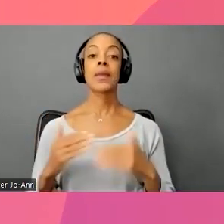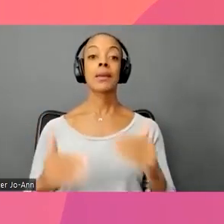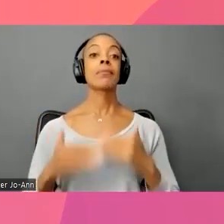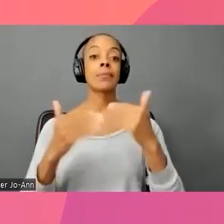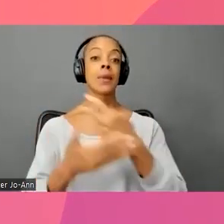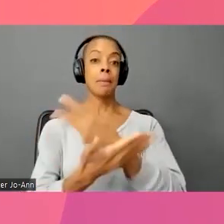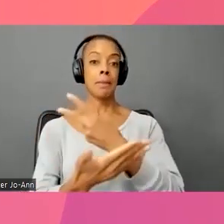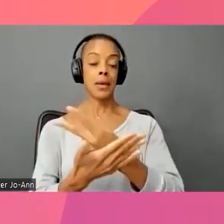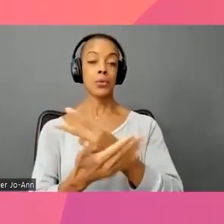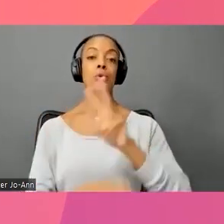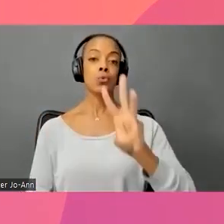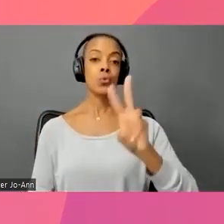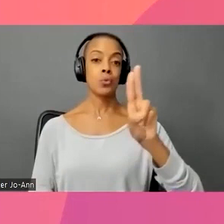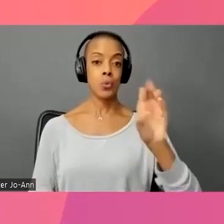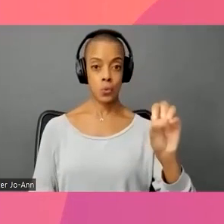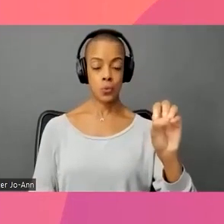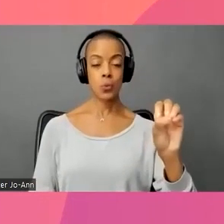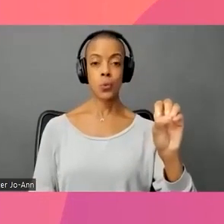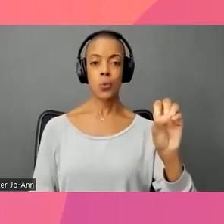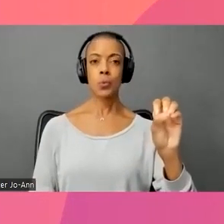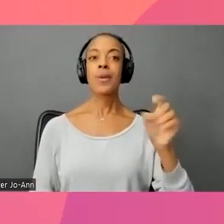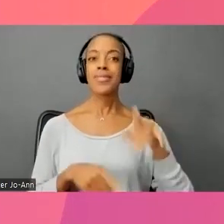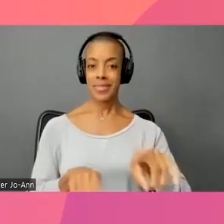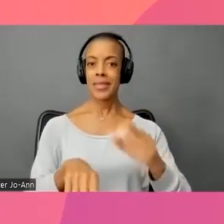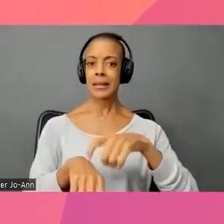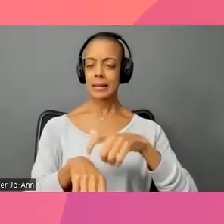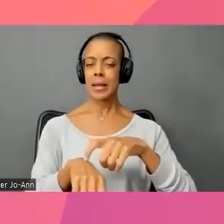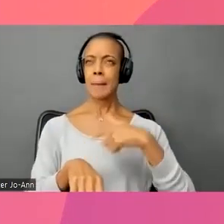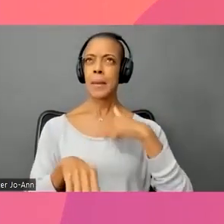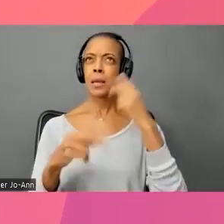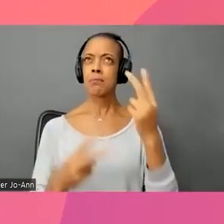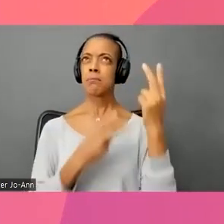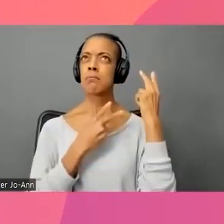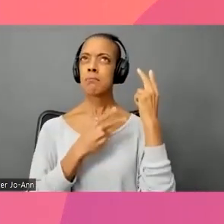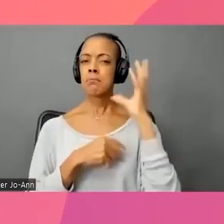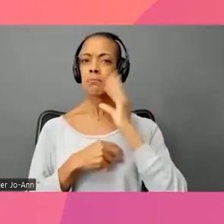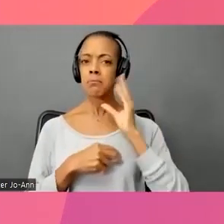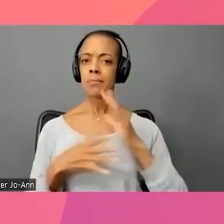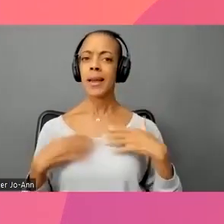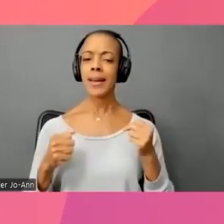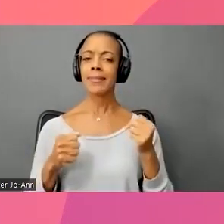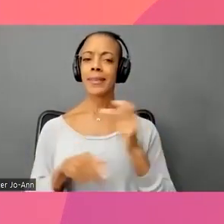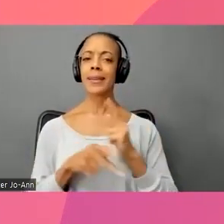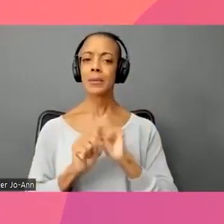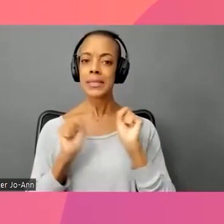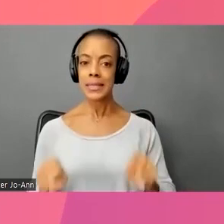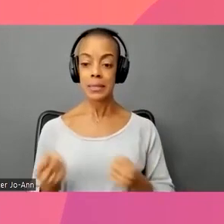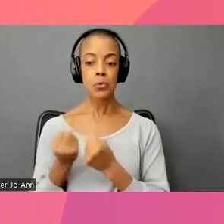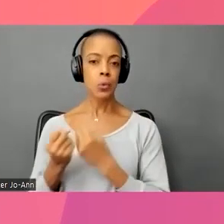Western University. And during this time, I reflected on my experiences with the healthcare system and supporting my own